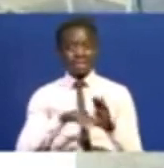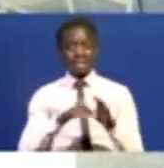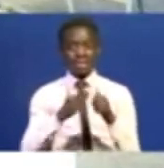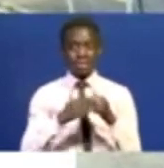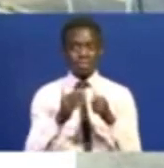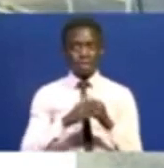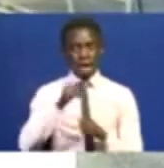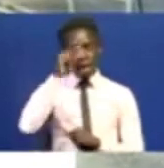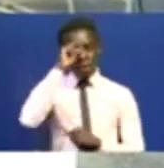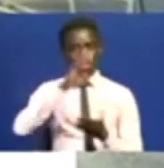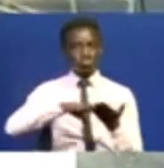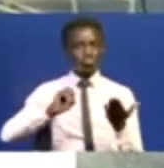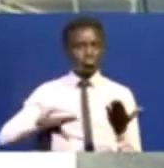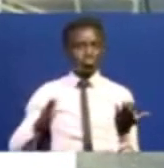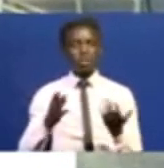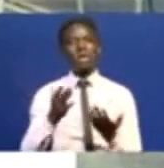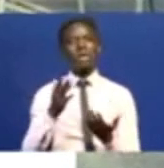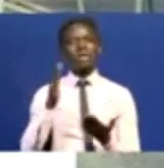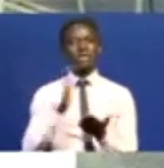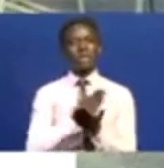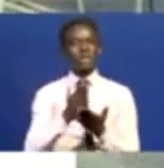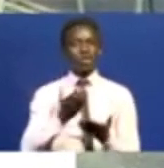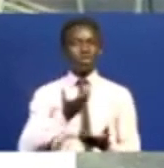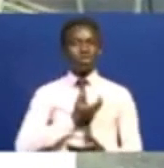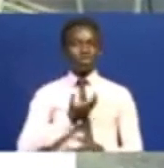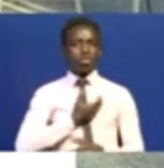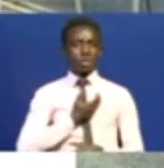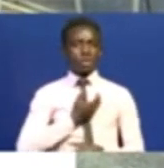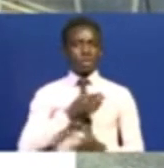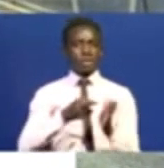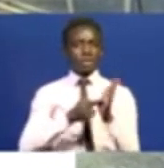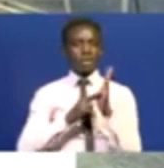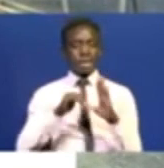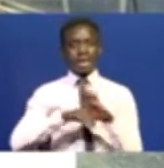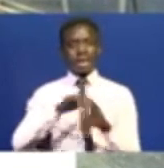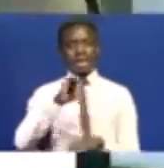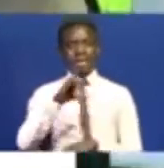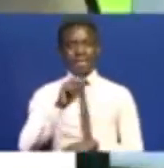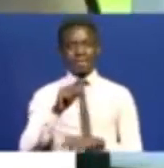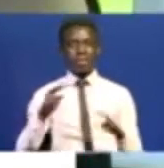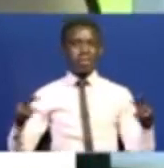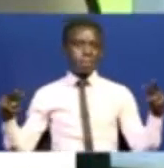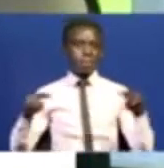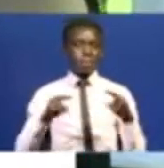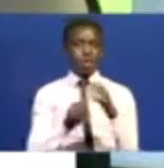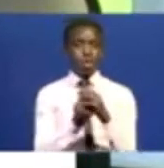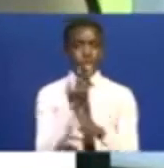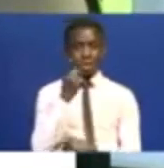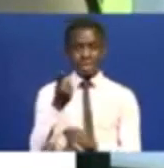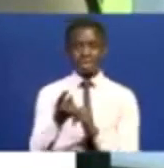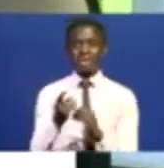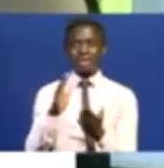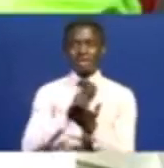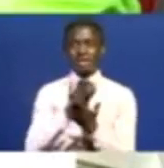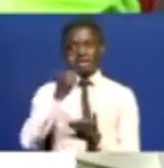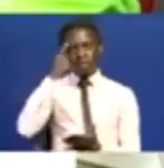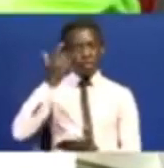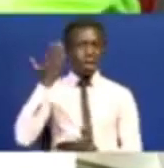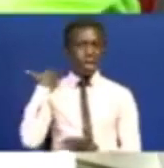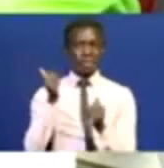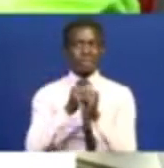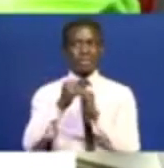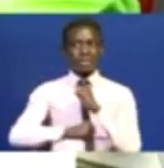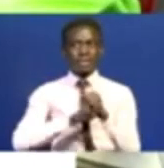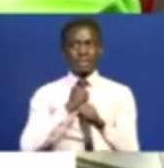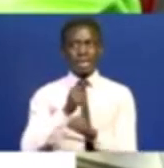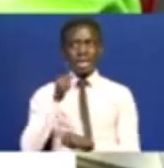local shareholding requirement in the ICT sector that has choked the growth of the sector for the last 10 years. The move